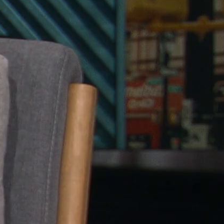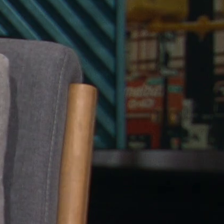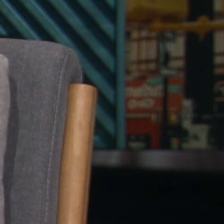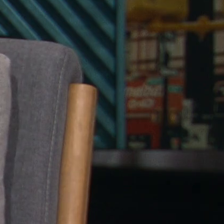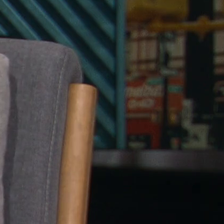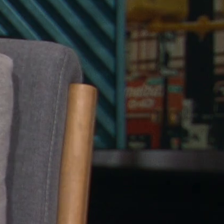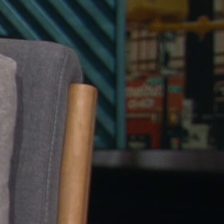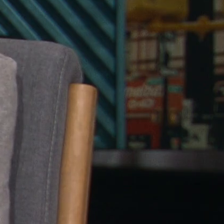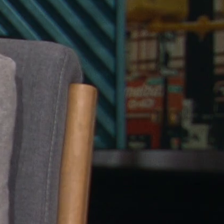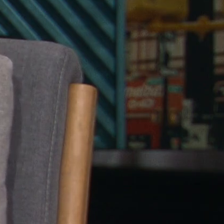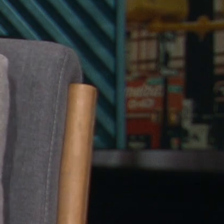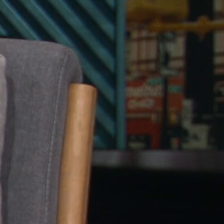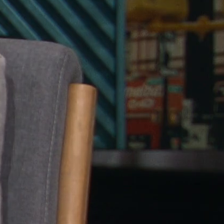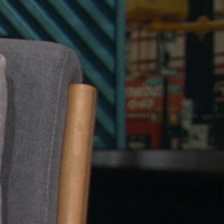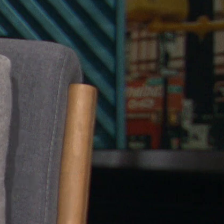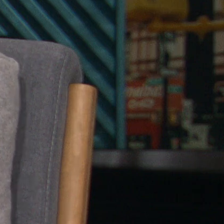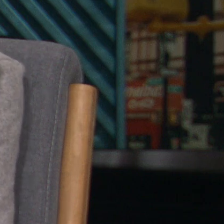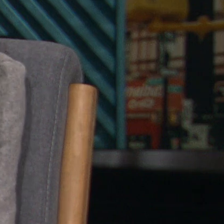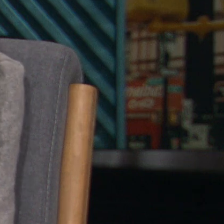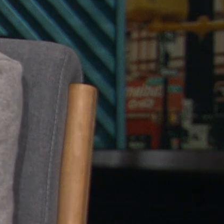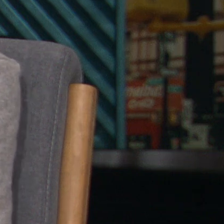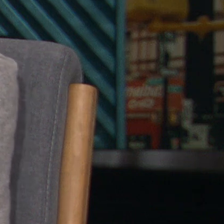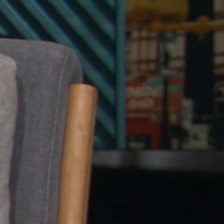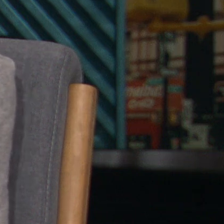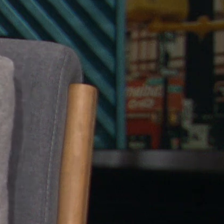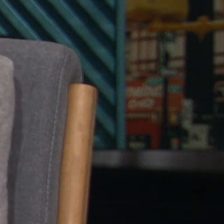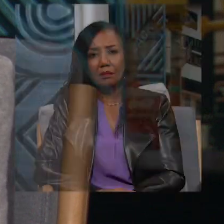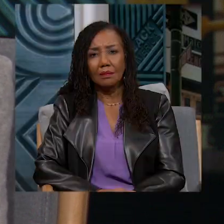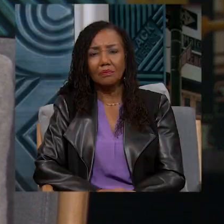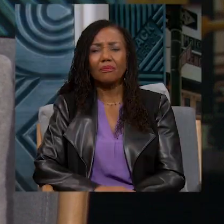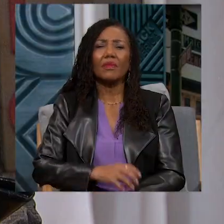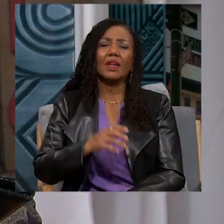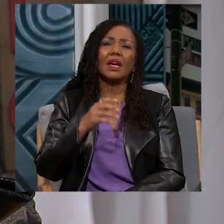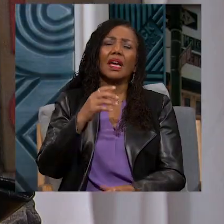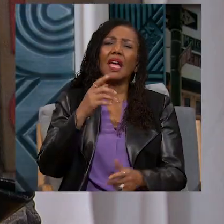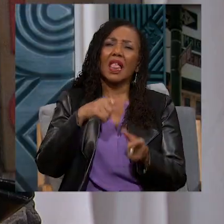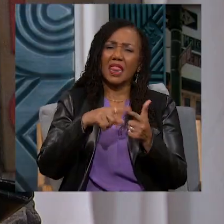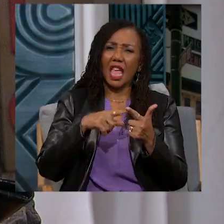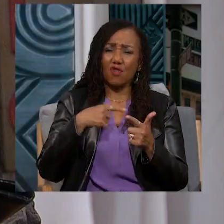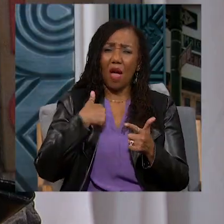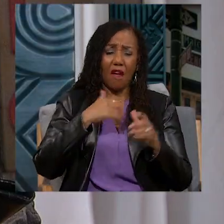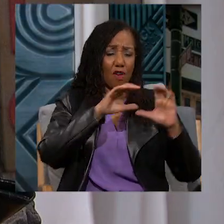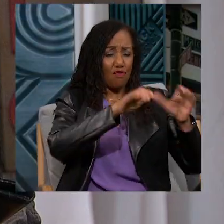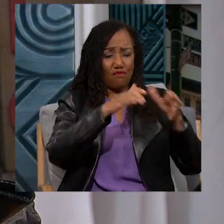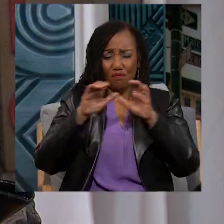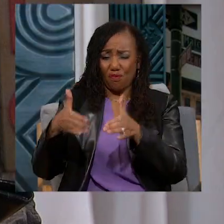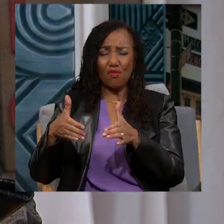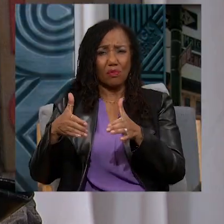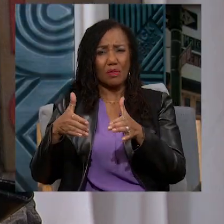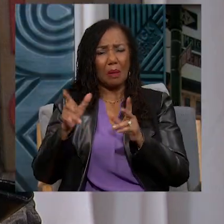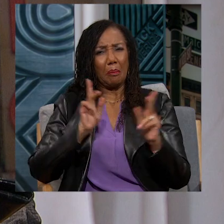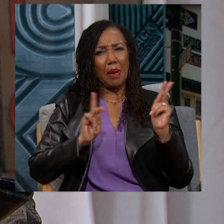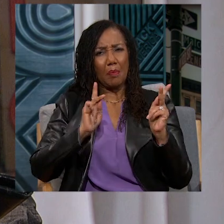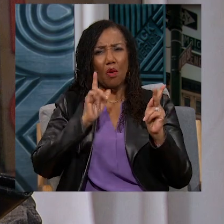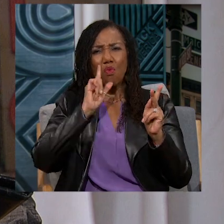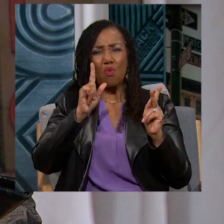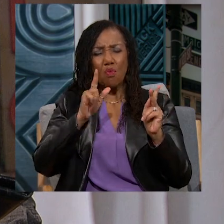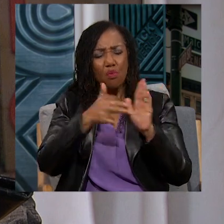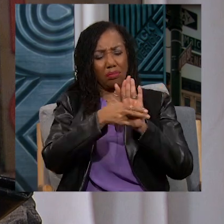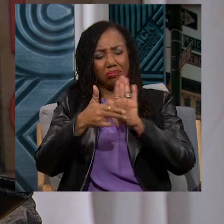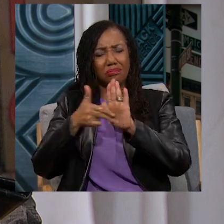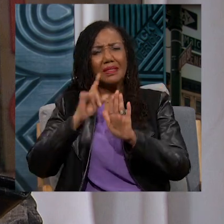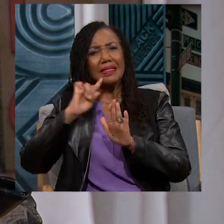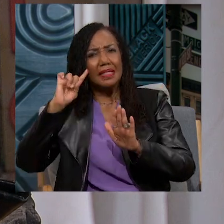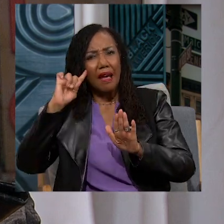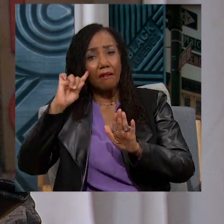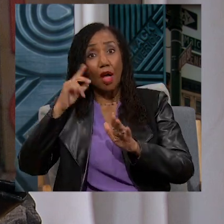D deaf, sign language, linguistics, and culture. And then you have the 2 groups of people who would define themselves as